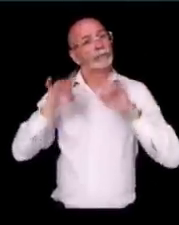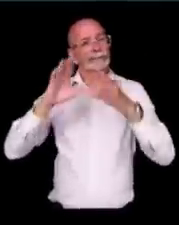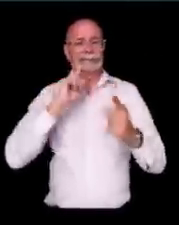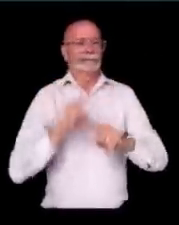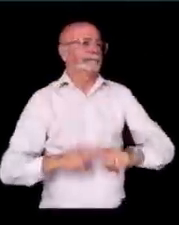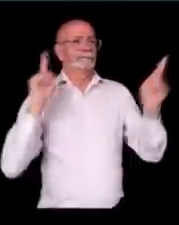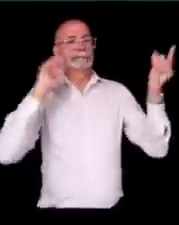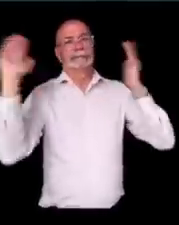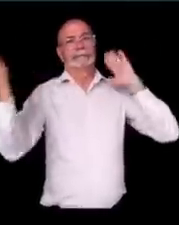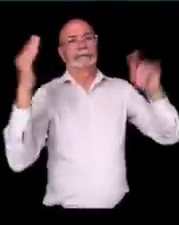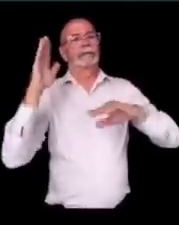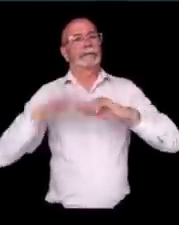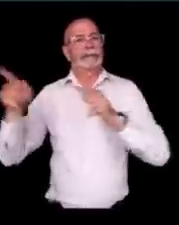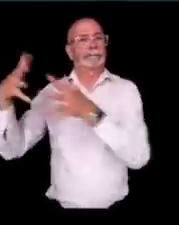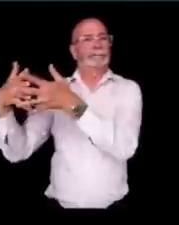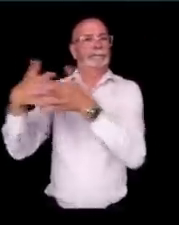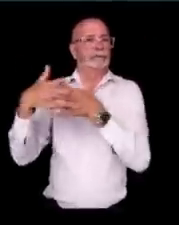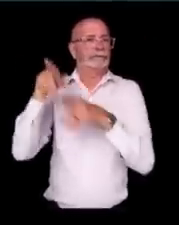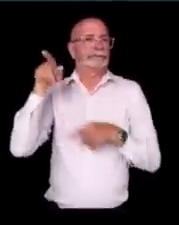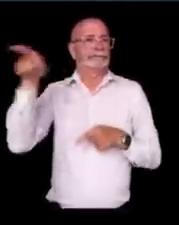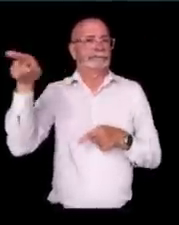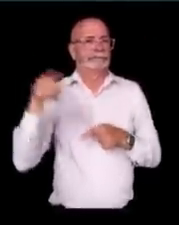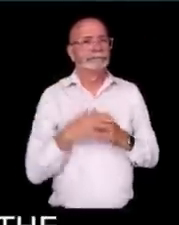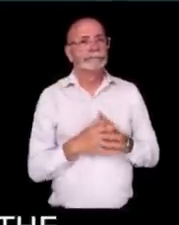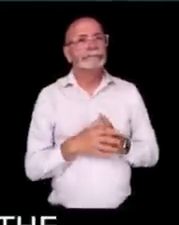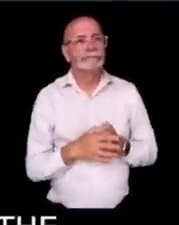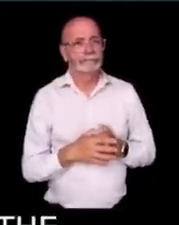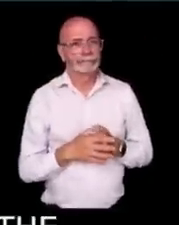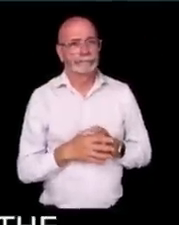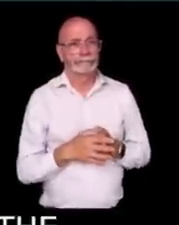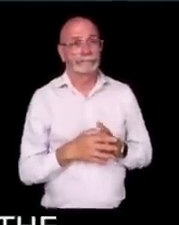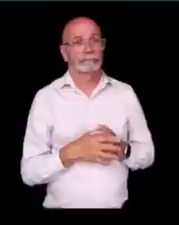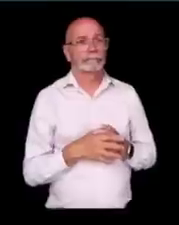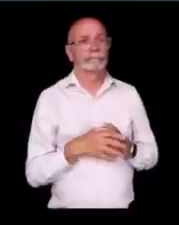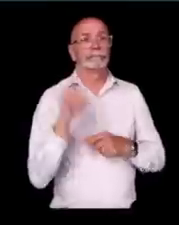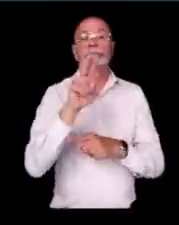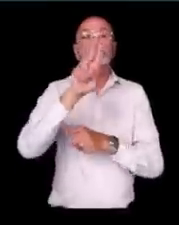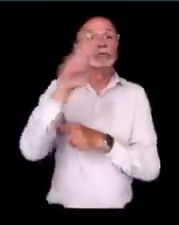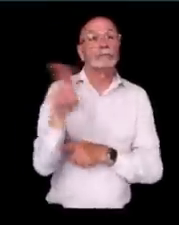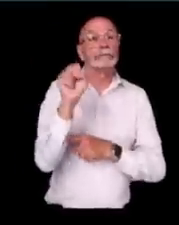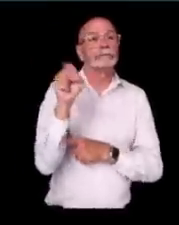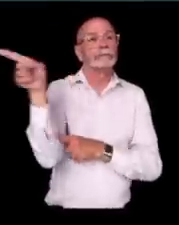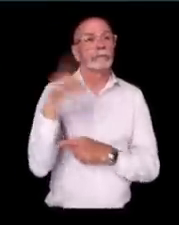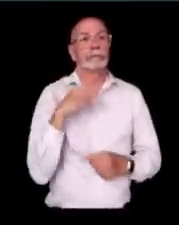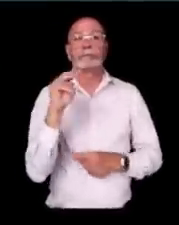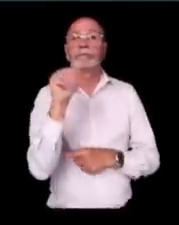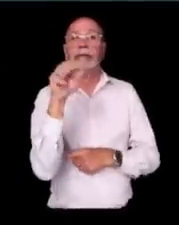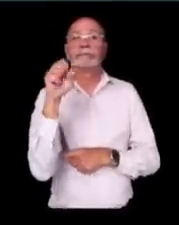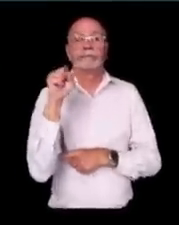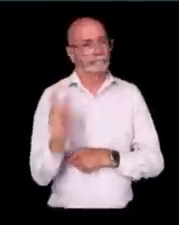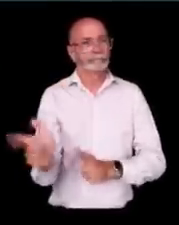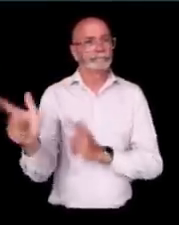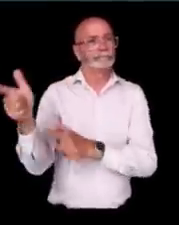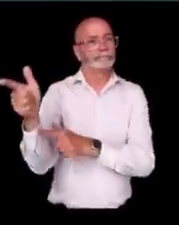experience. When there is a mass casualty event in the US, there is often a flurry of commentary